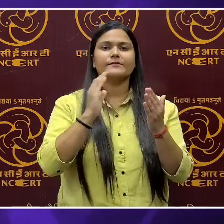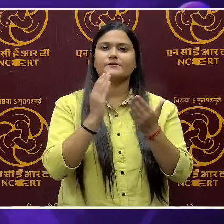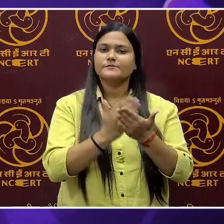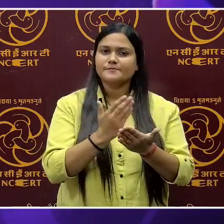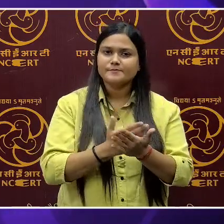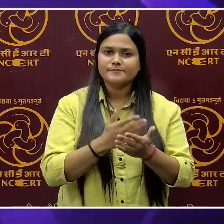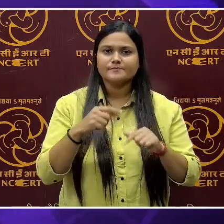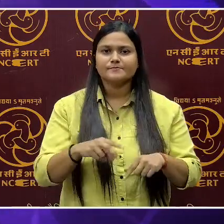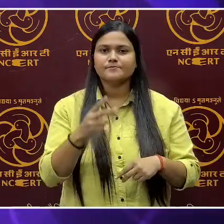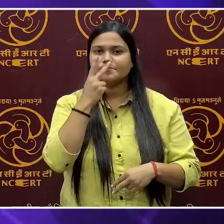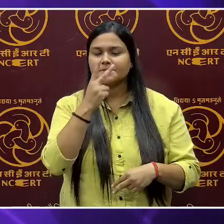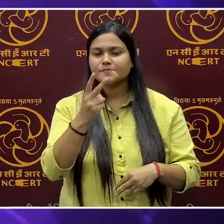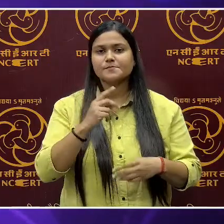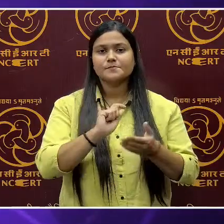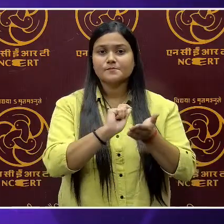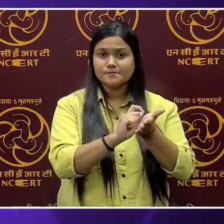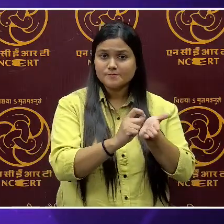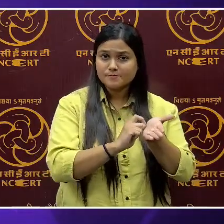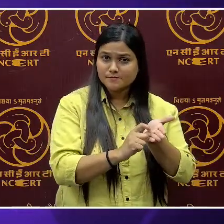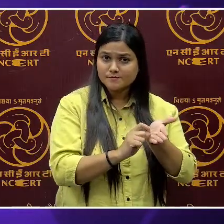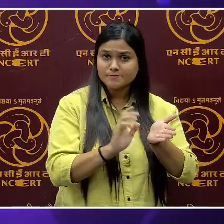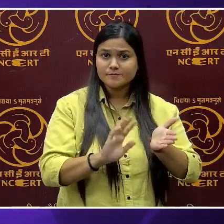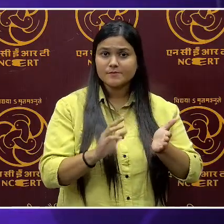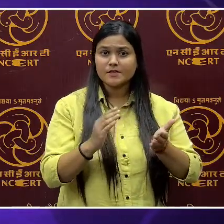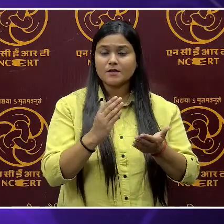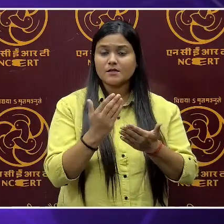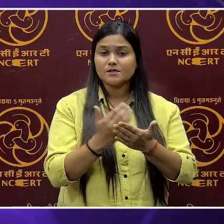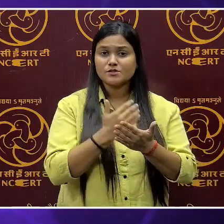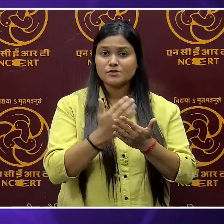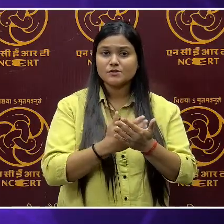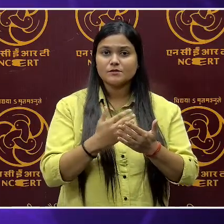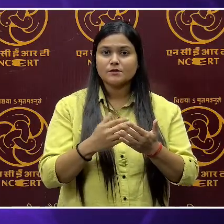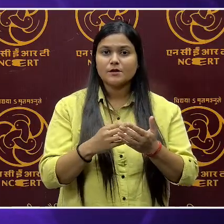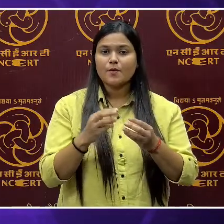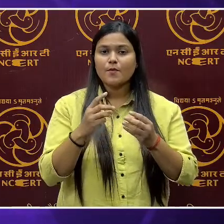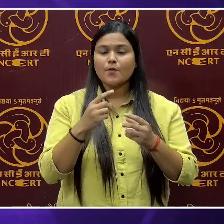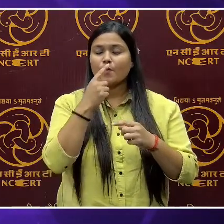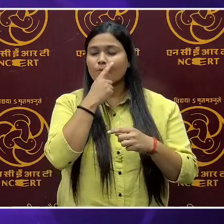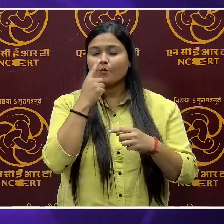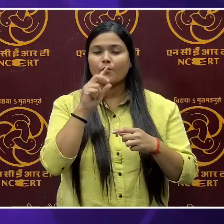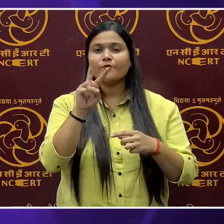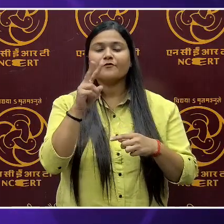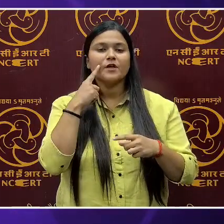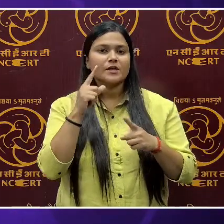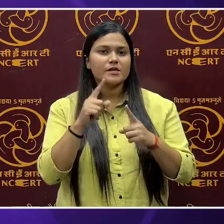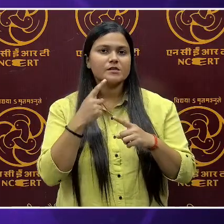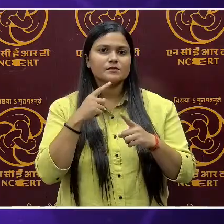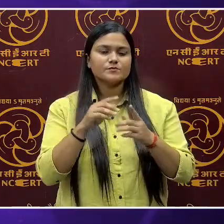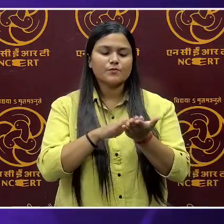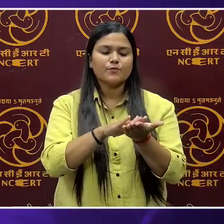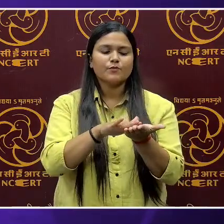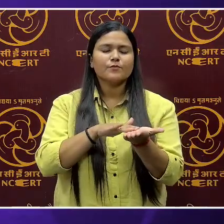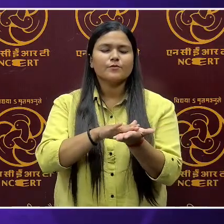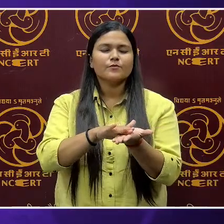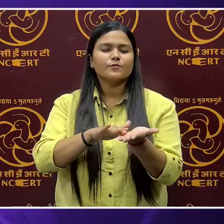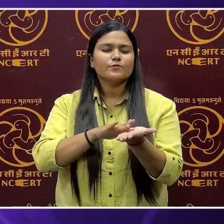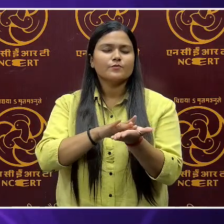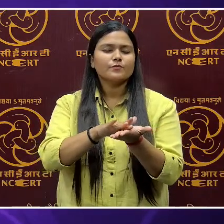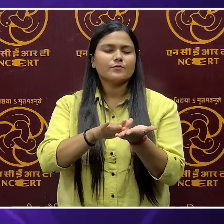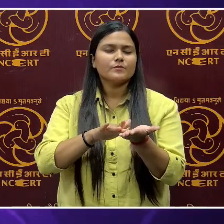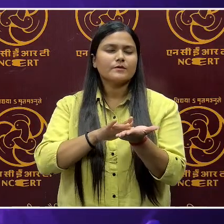have written the name of the lesson in Braille also. Yes. So this is especially for